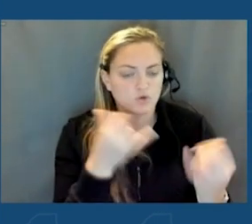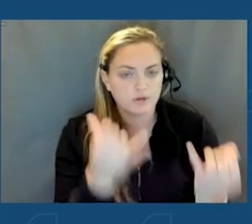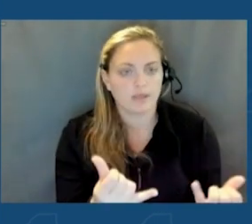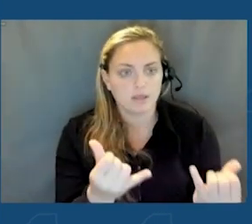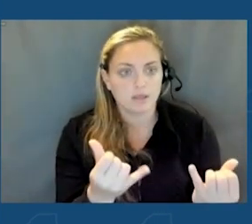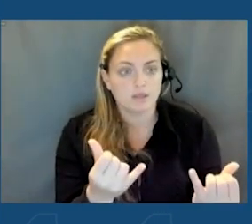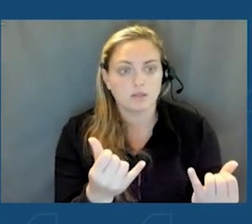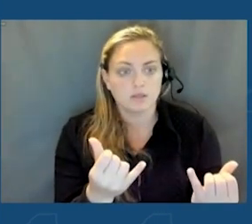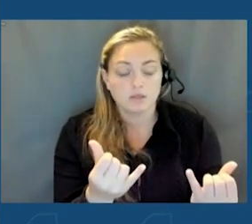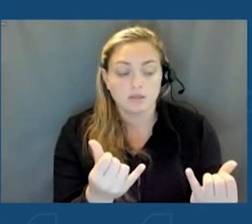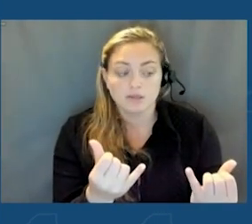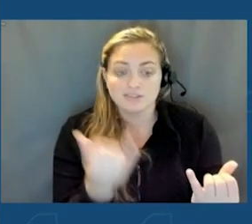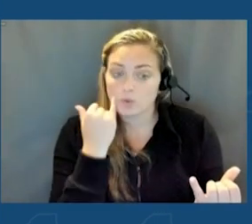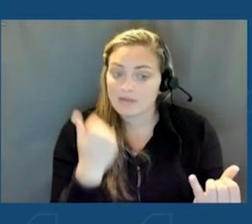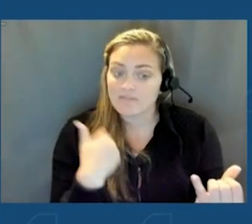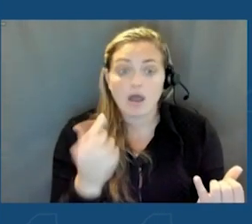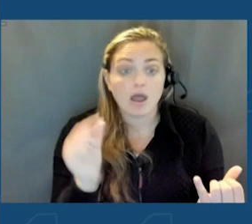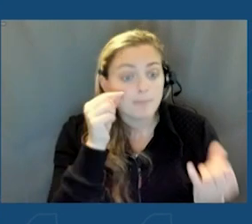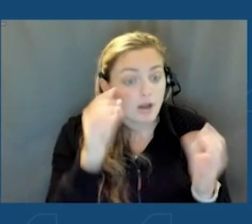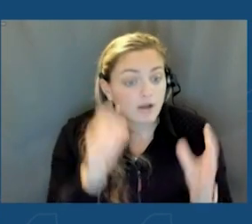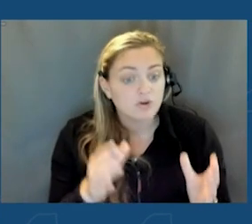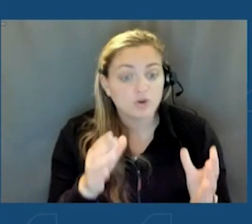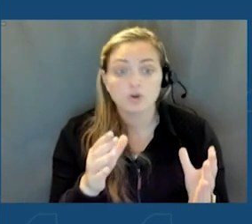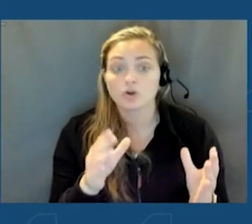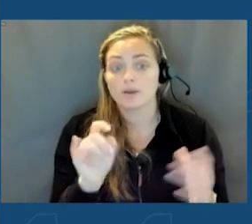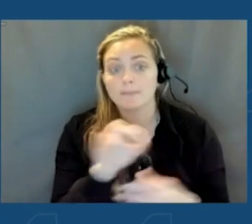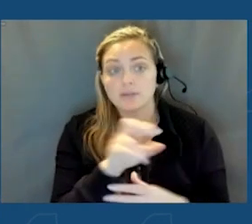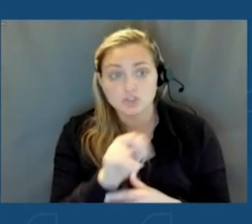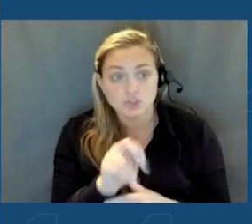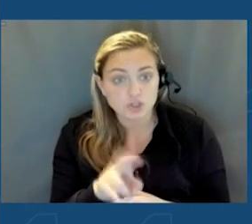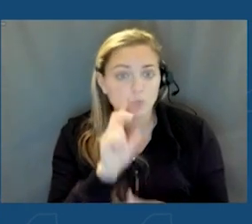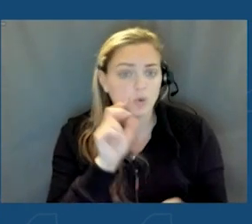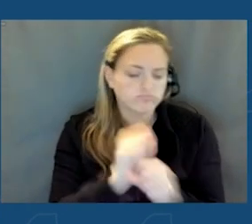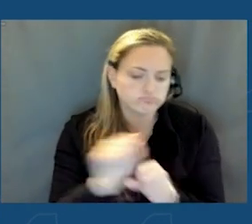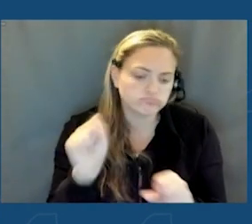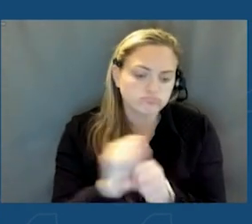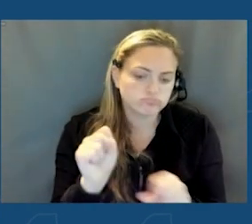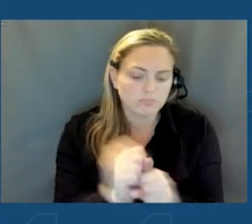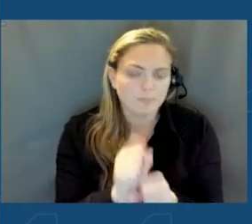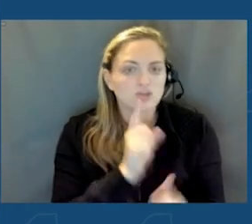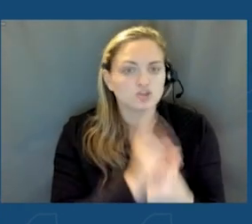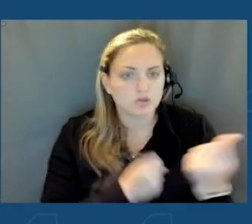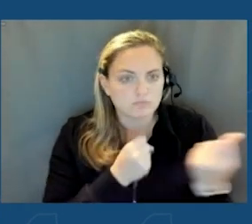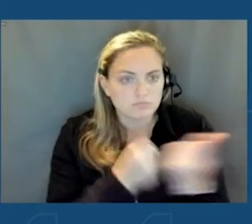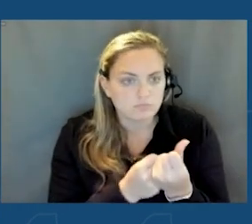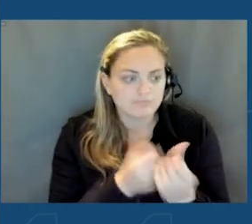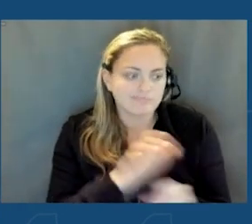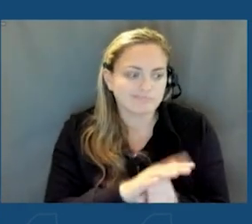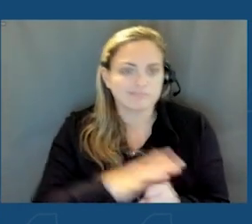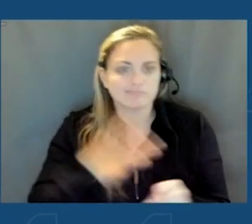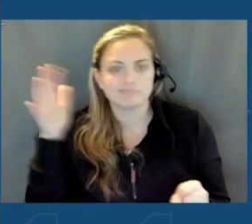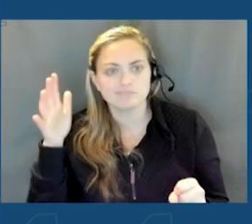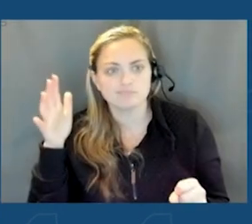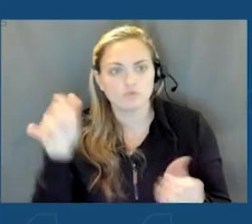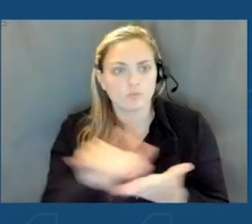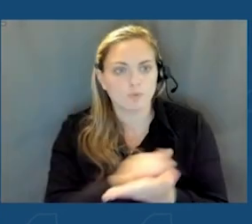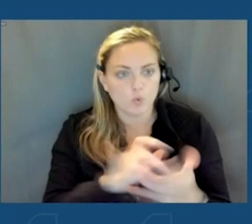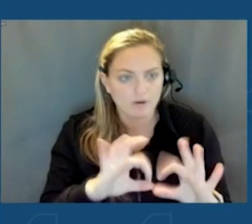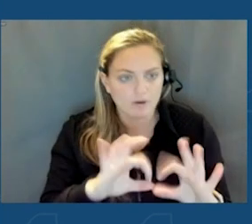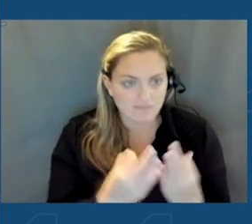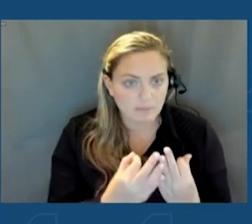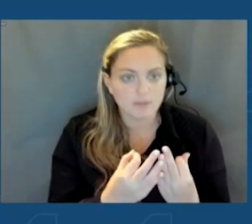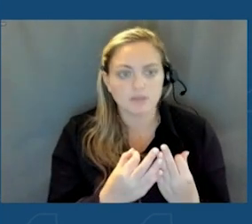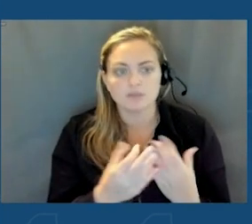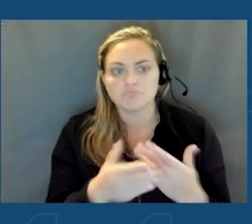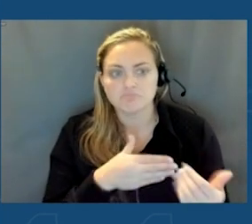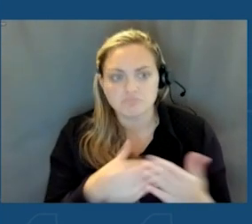as I'm governor, our administration will work tirelessly to lift the stress from New York families, whether it's